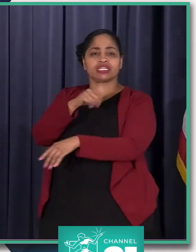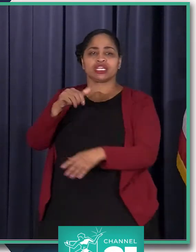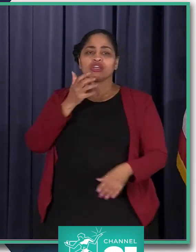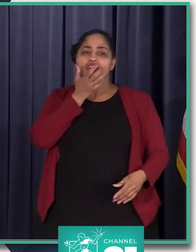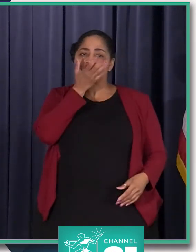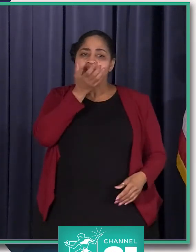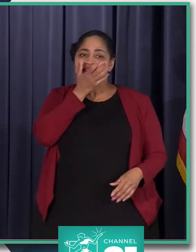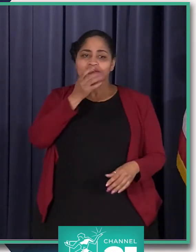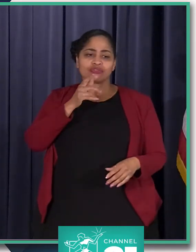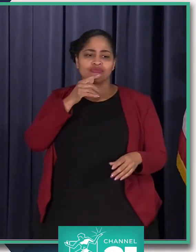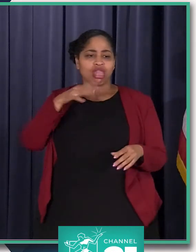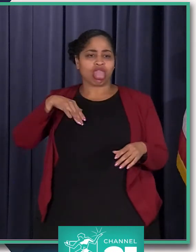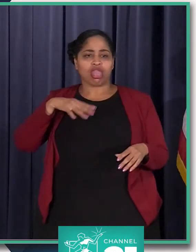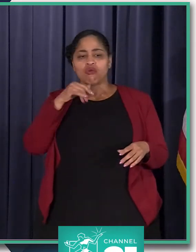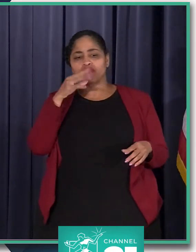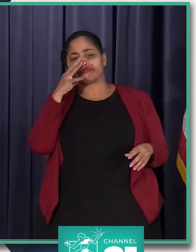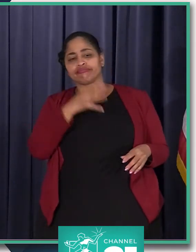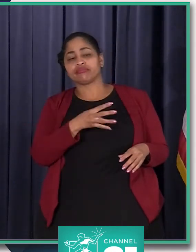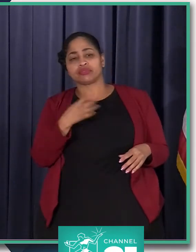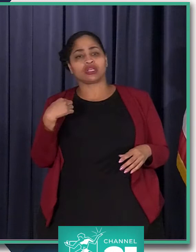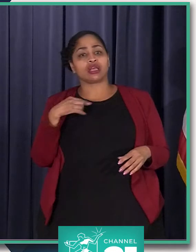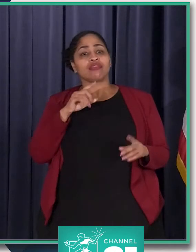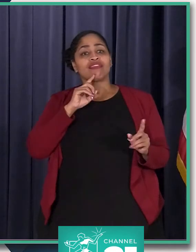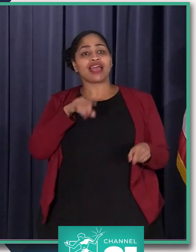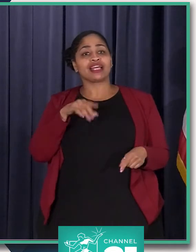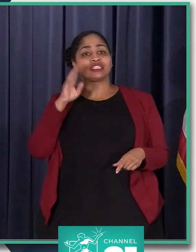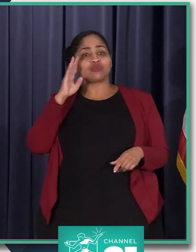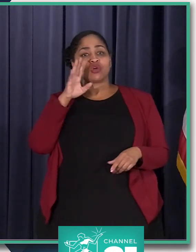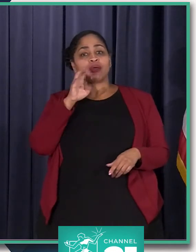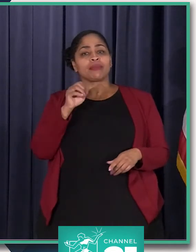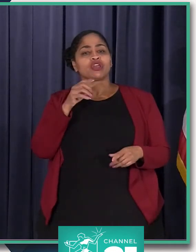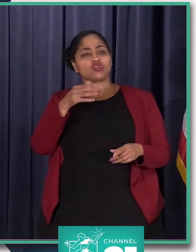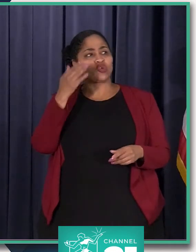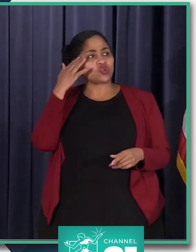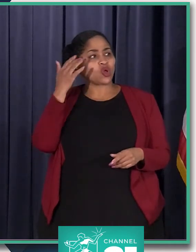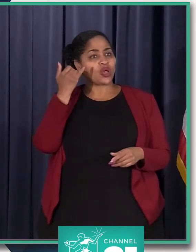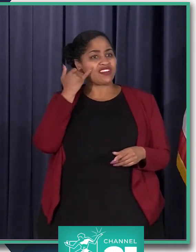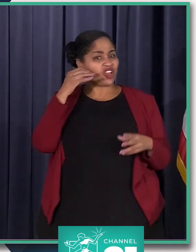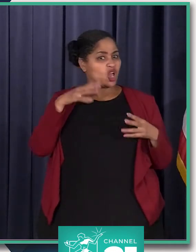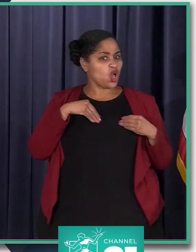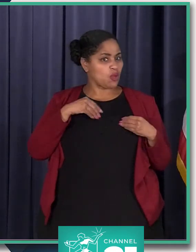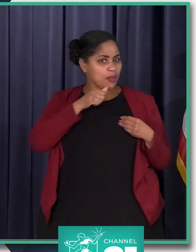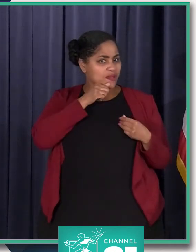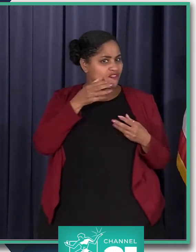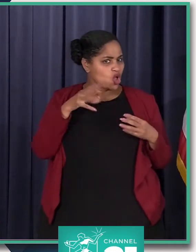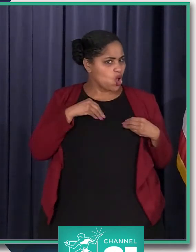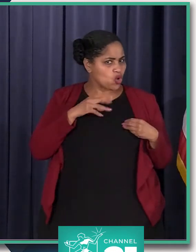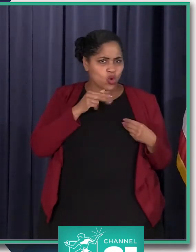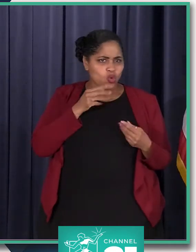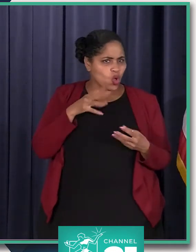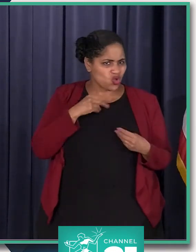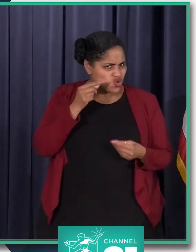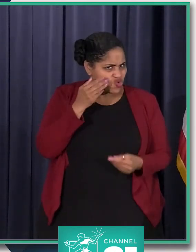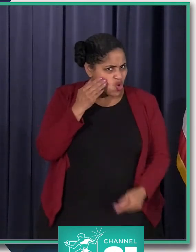their grass. But the answer is going to be this. Do you know if it's owned by a private owner or who owns it?